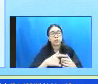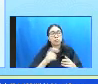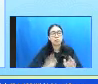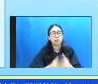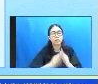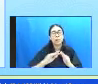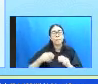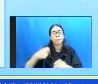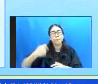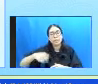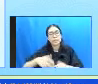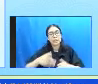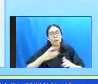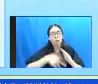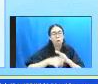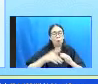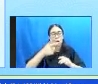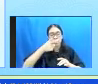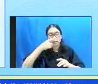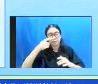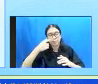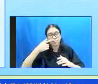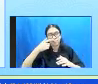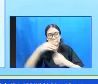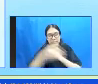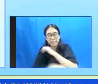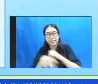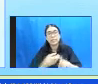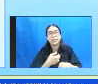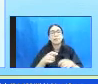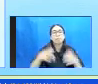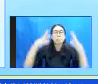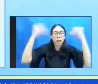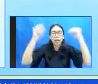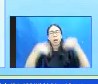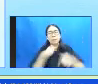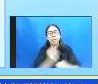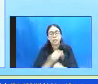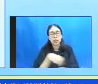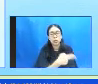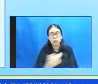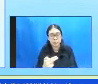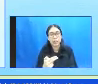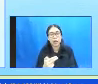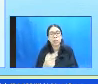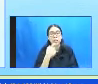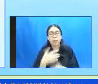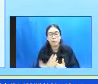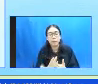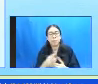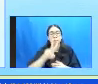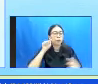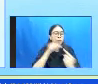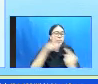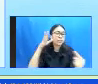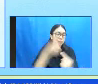landscapes in Indonesia. Regarding to the question, our mission about the inclusion for climate,